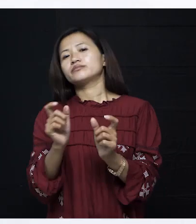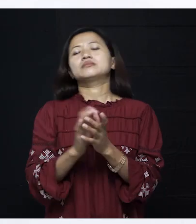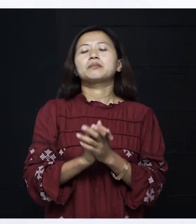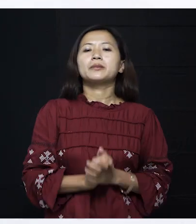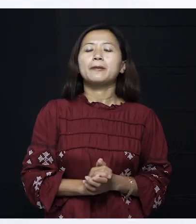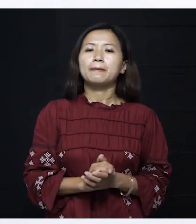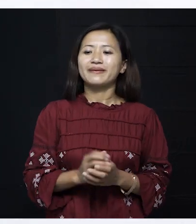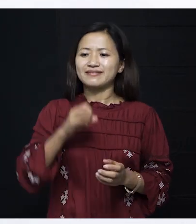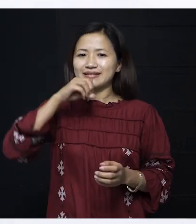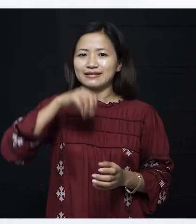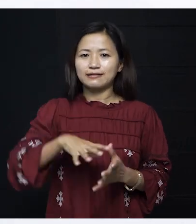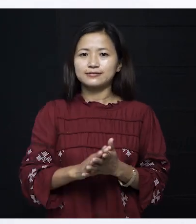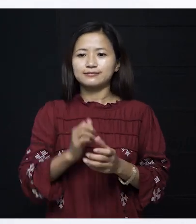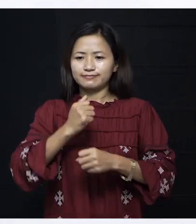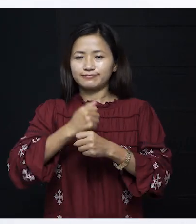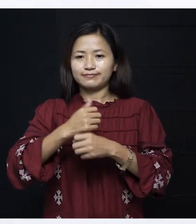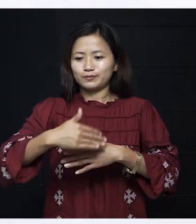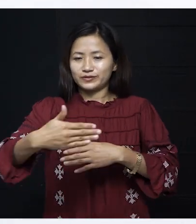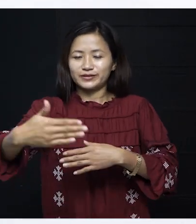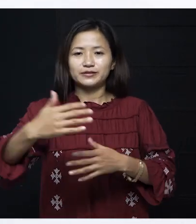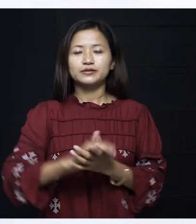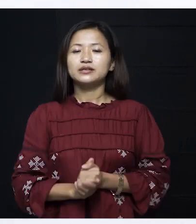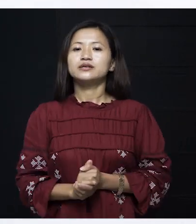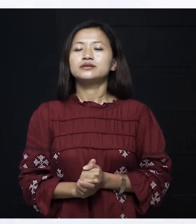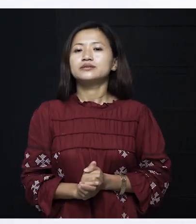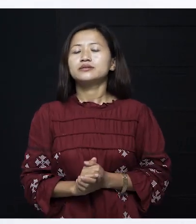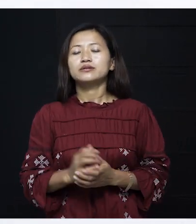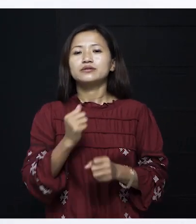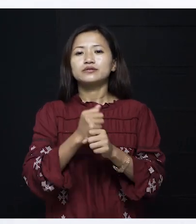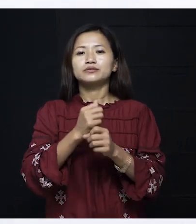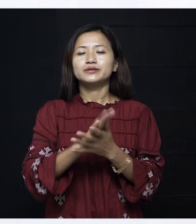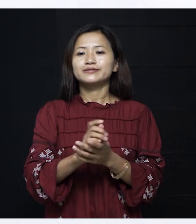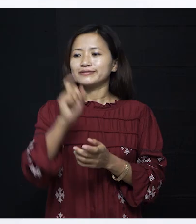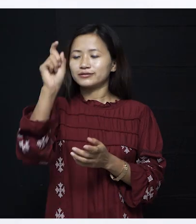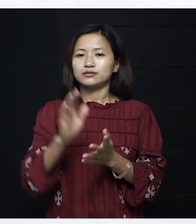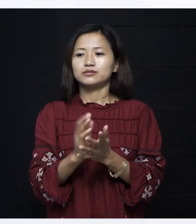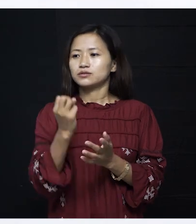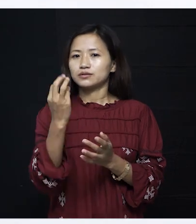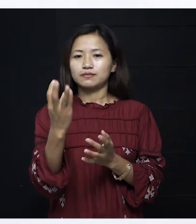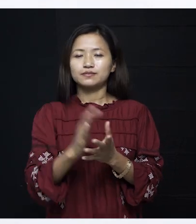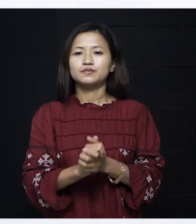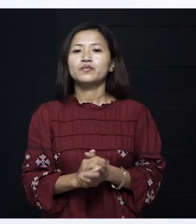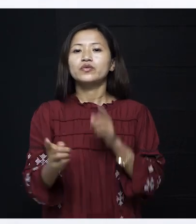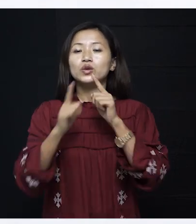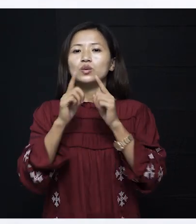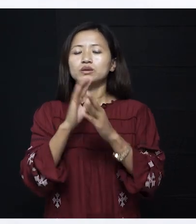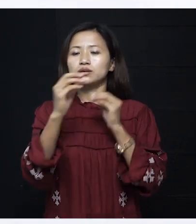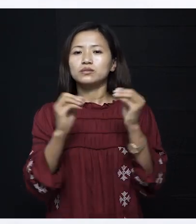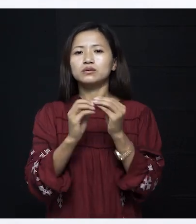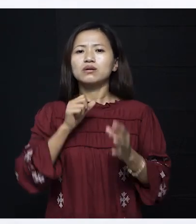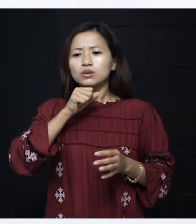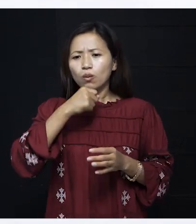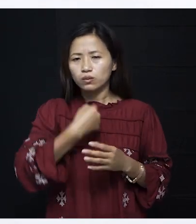the younger generation. So here also the government, they need to know about the number. Then talking about